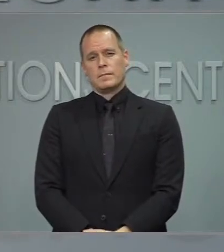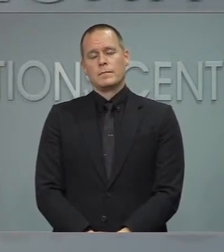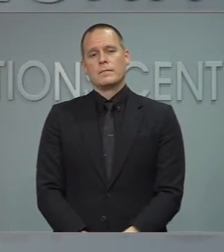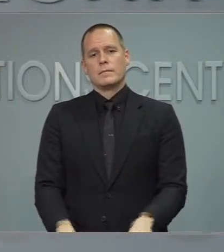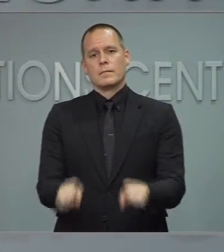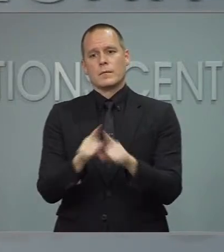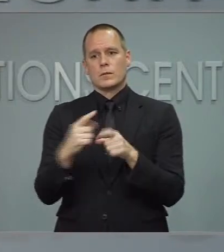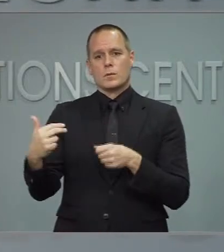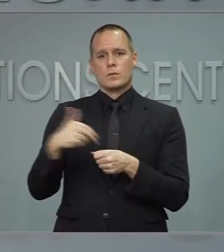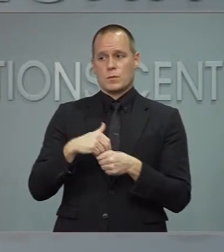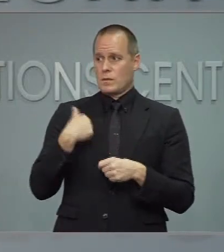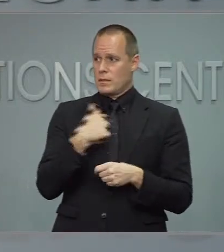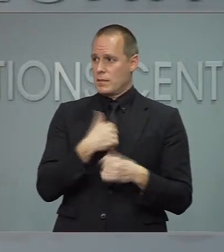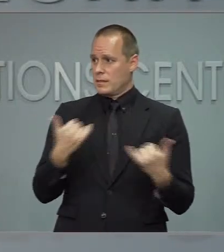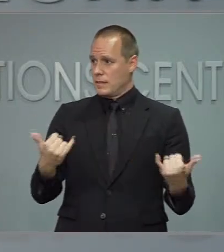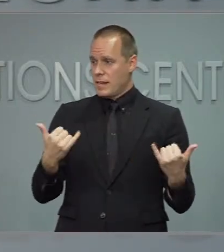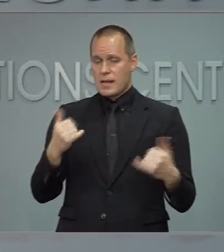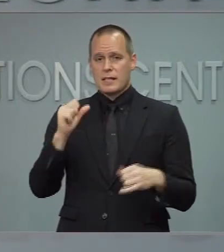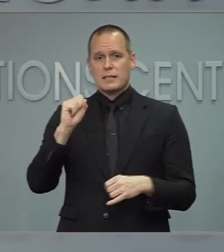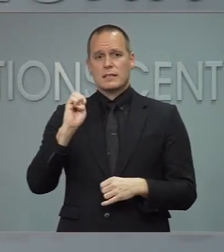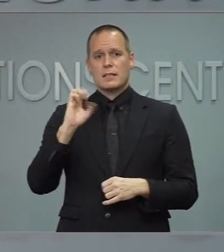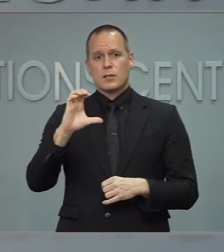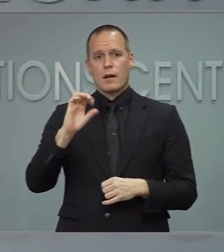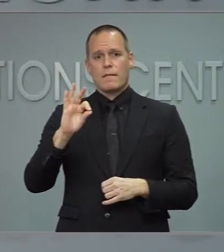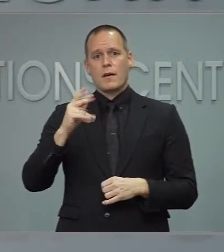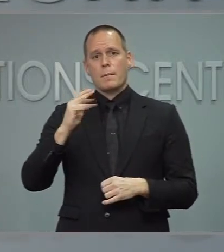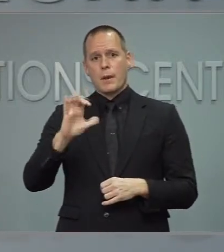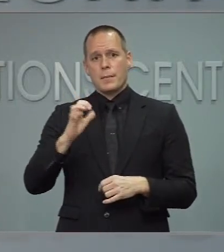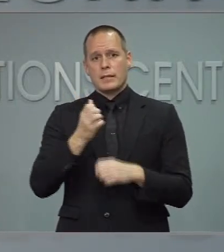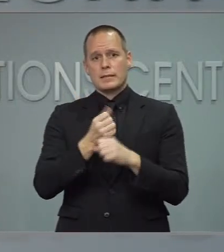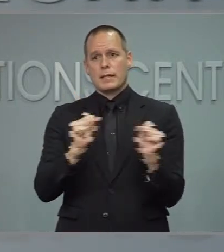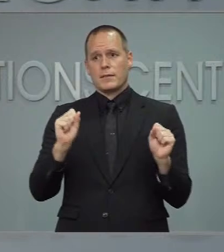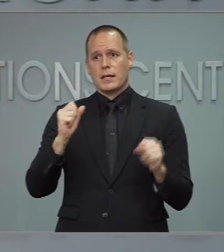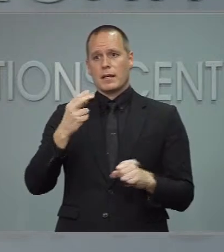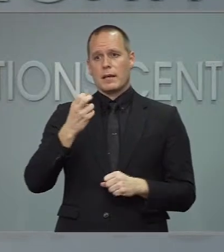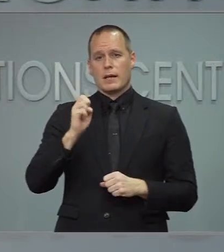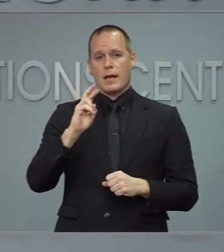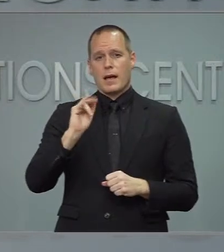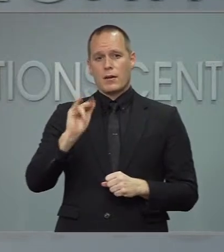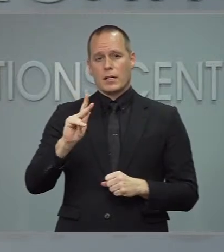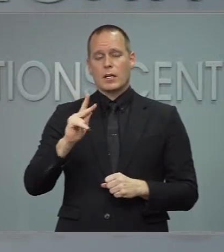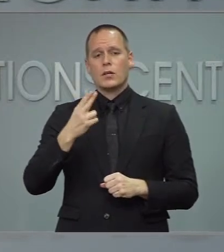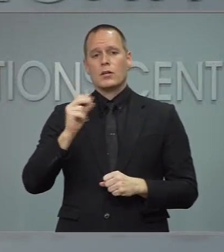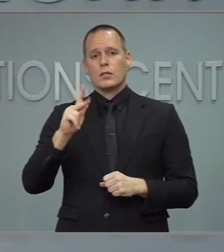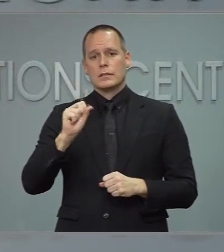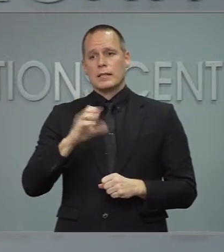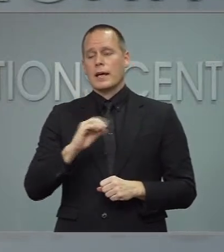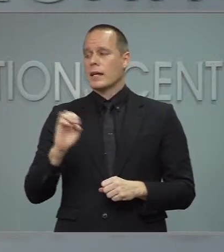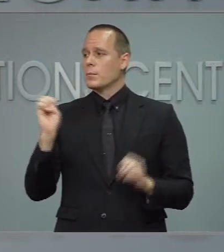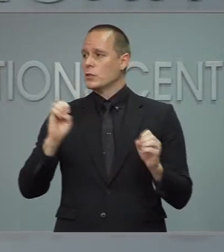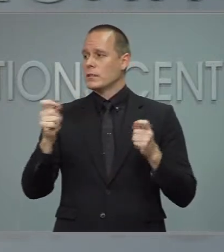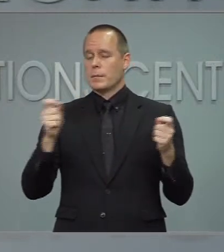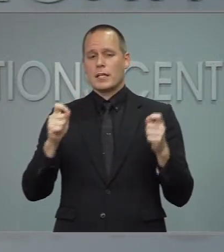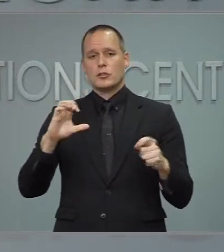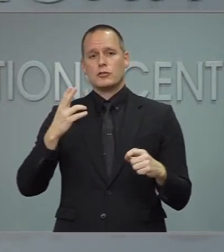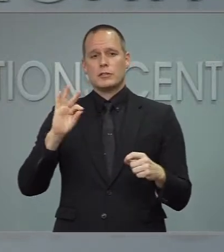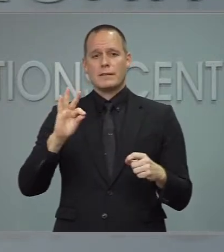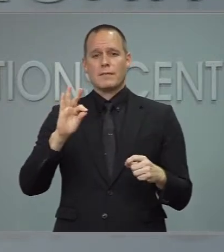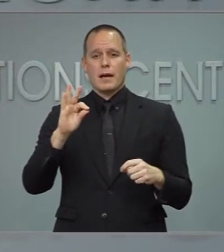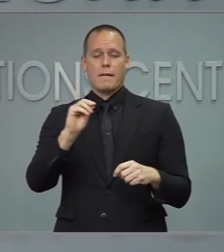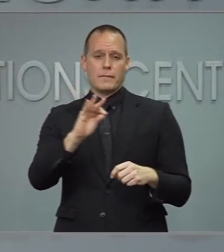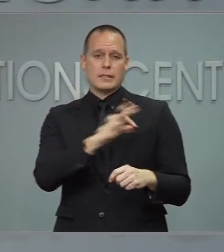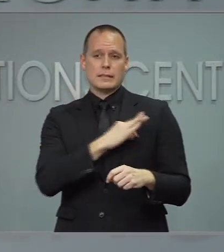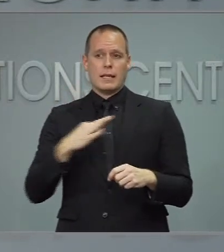Also with me today is Secretary of Public Safety Eric Hooks and Emergency Management Chief of Staff Will Ray.